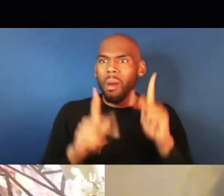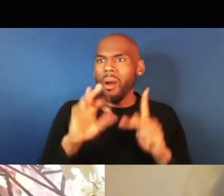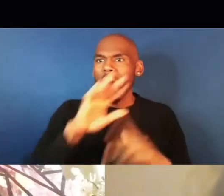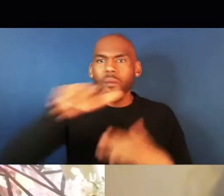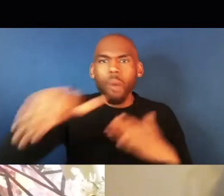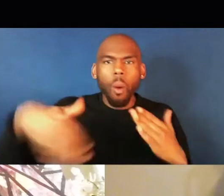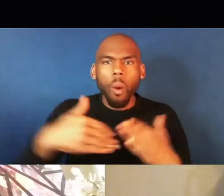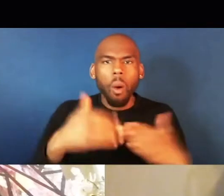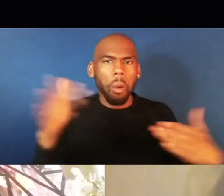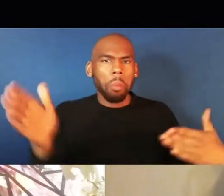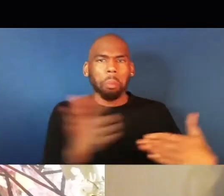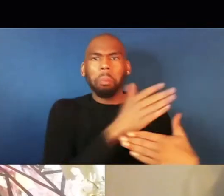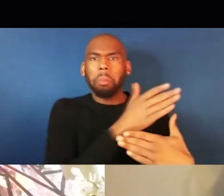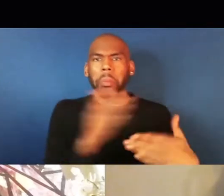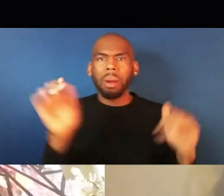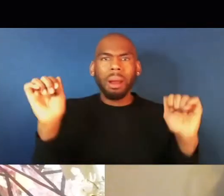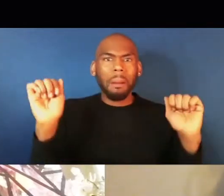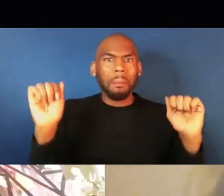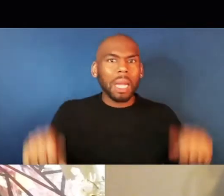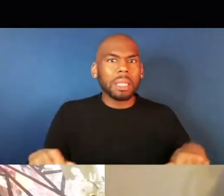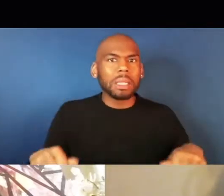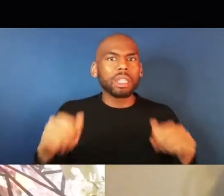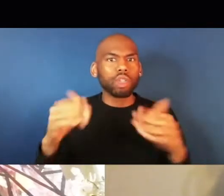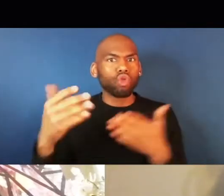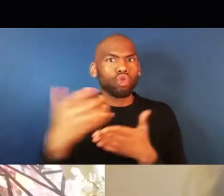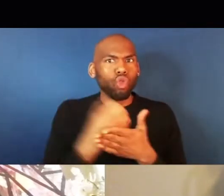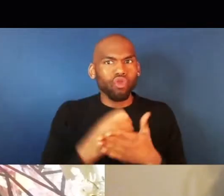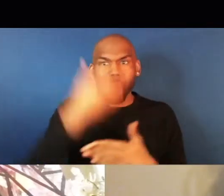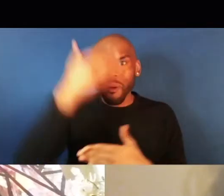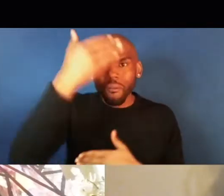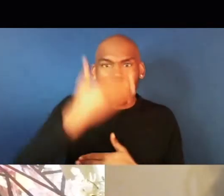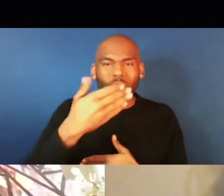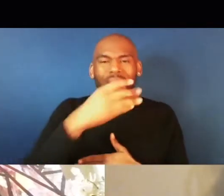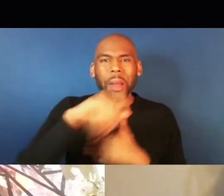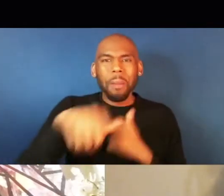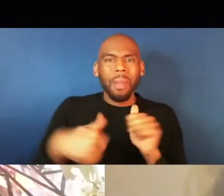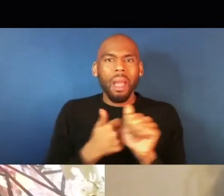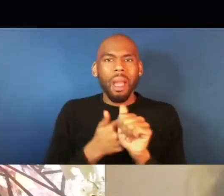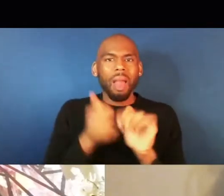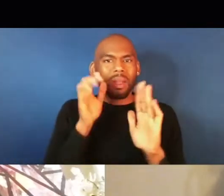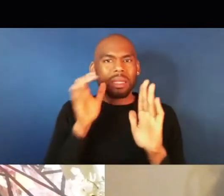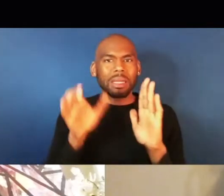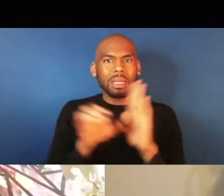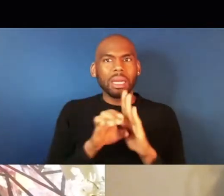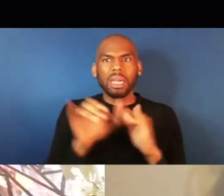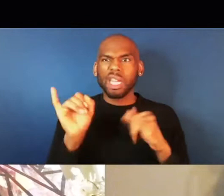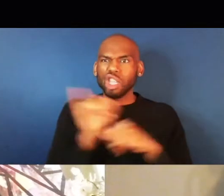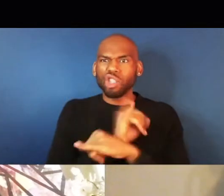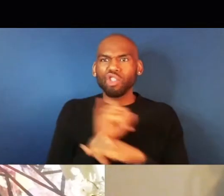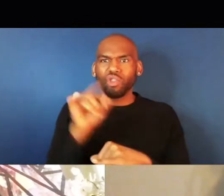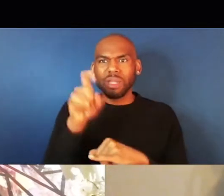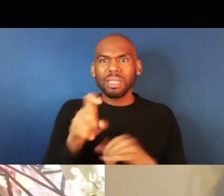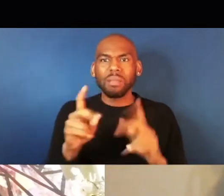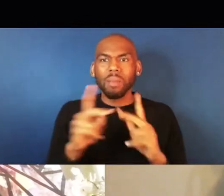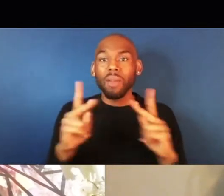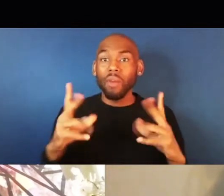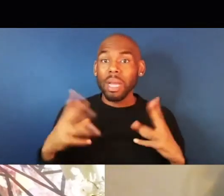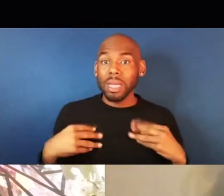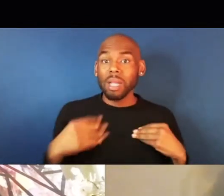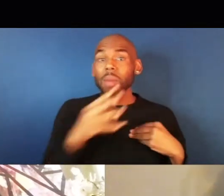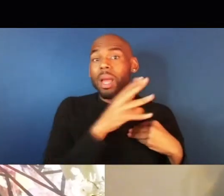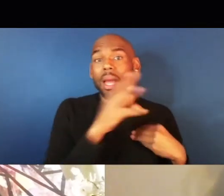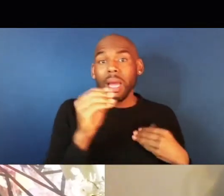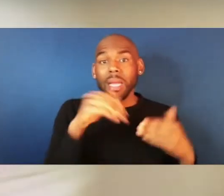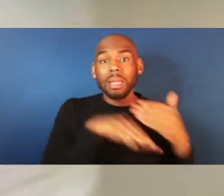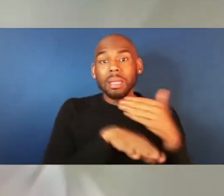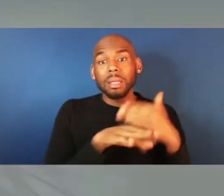that deserve to be in front of and behind the scenes, and that we need to make an industry that's very acceptable and very accessible